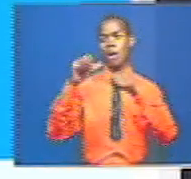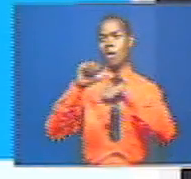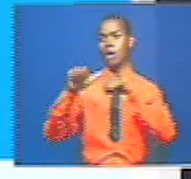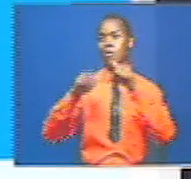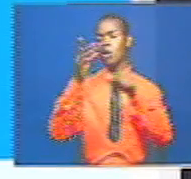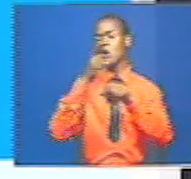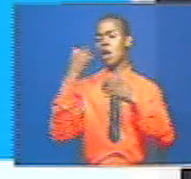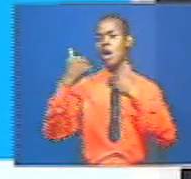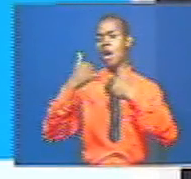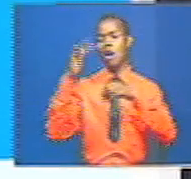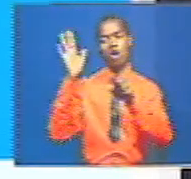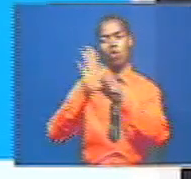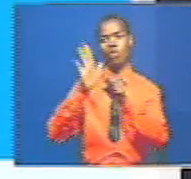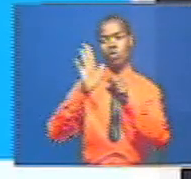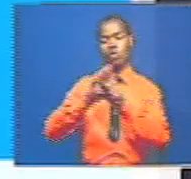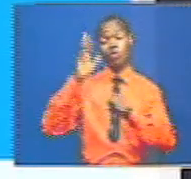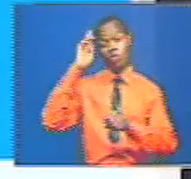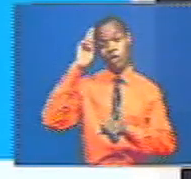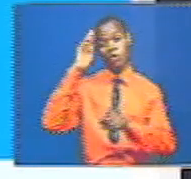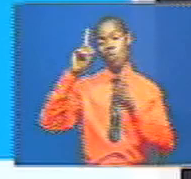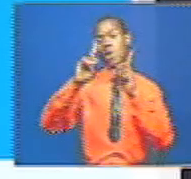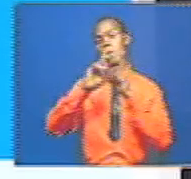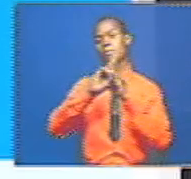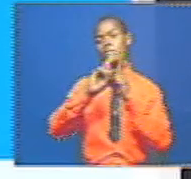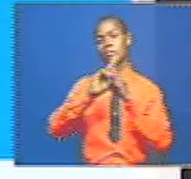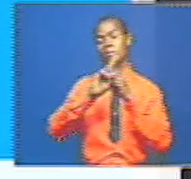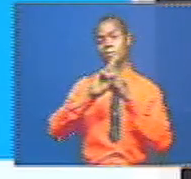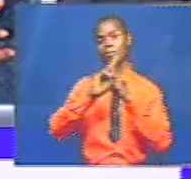reasons why we are getting drought. One, we may be getting drought because we are